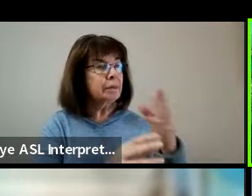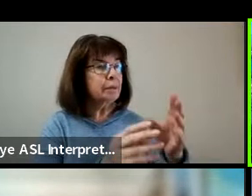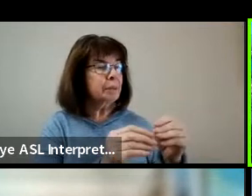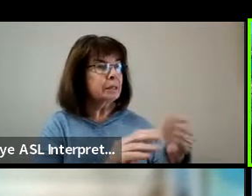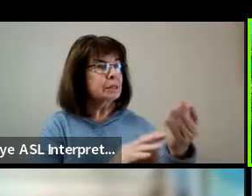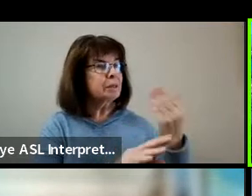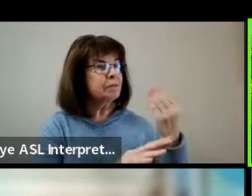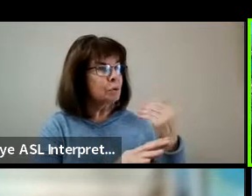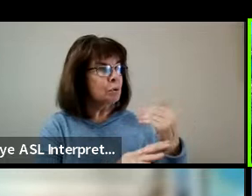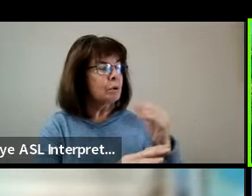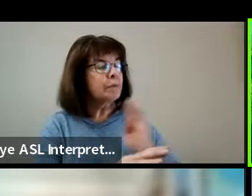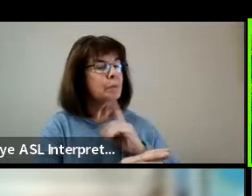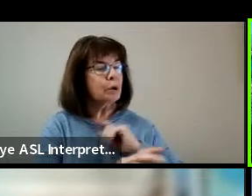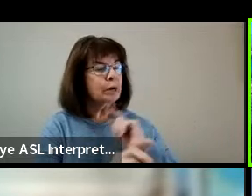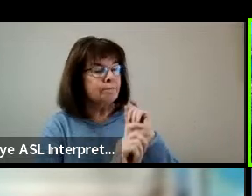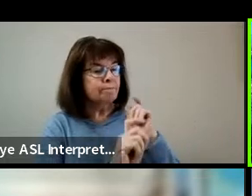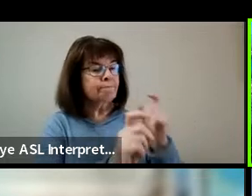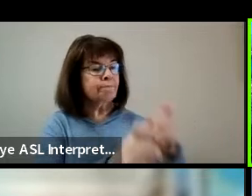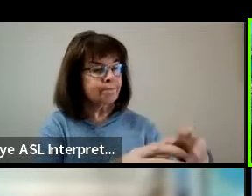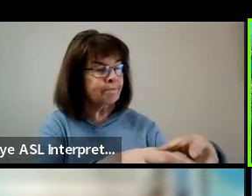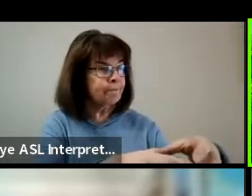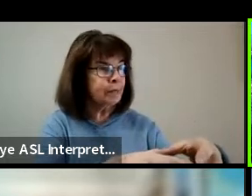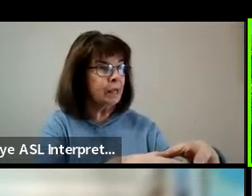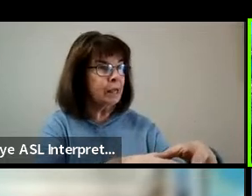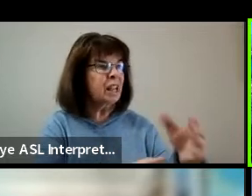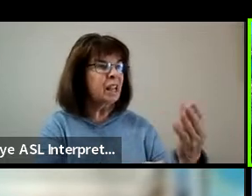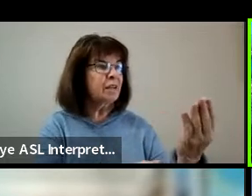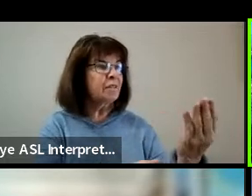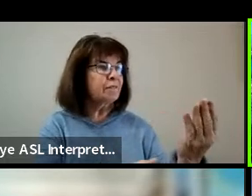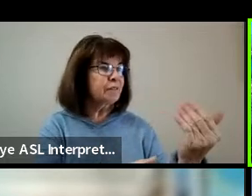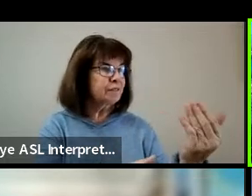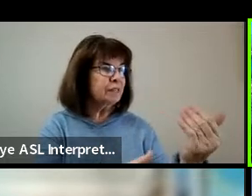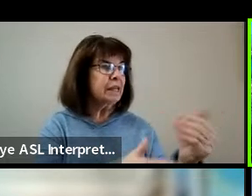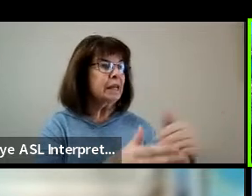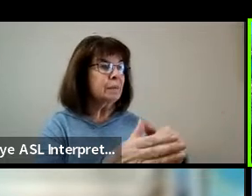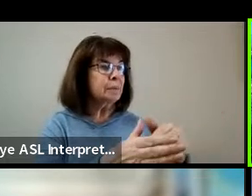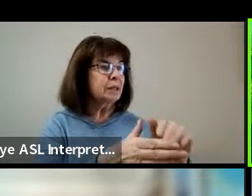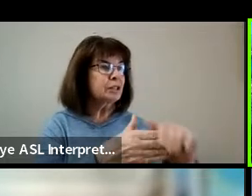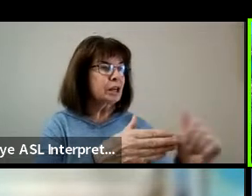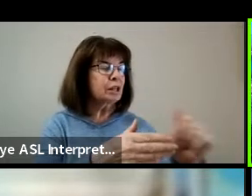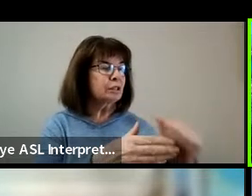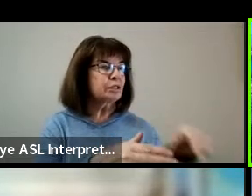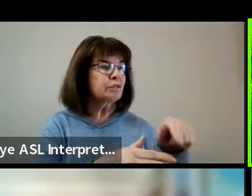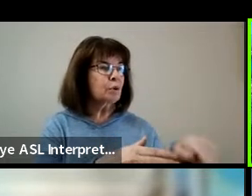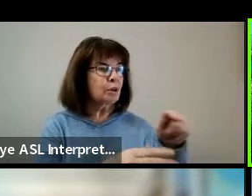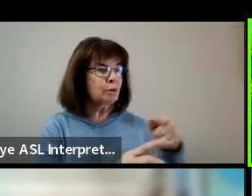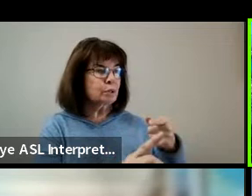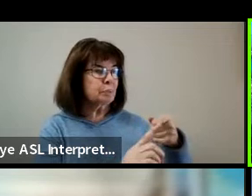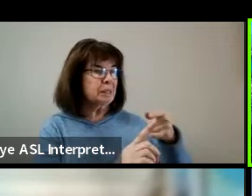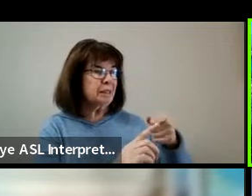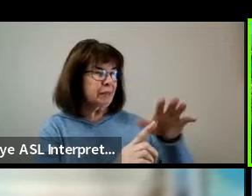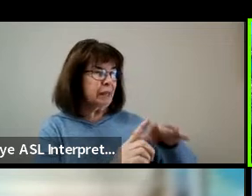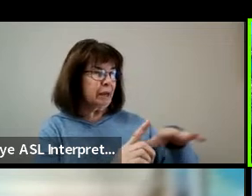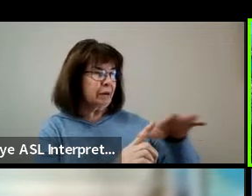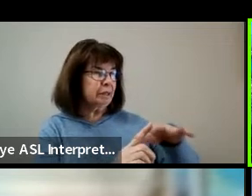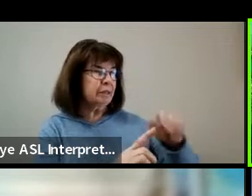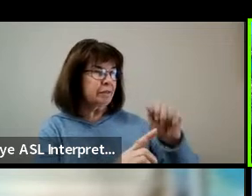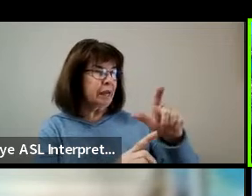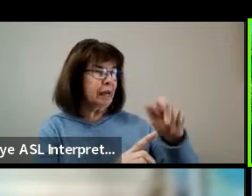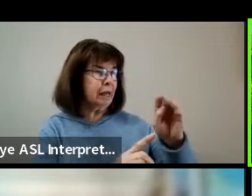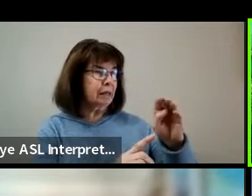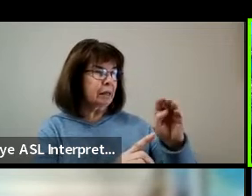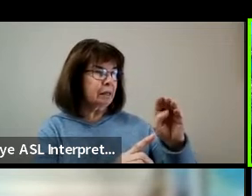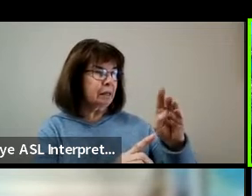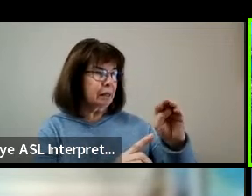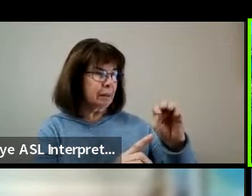allocated $15 million to the unincorporated county specifically out of the ARPA funding. And so of that, we've